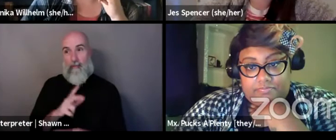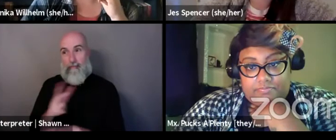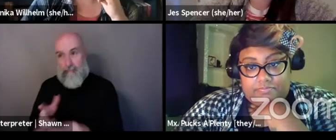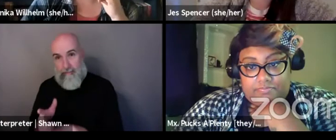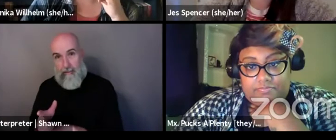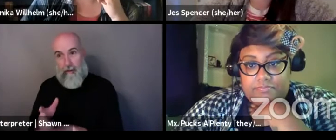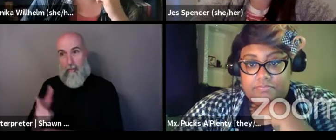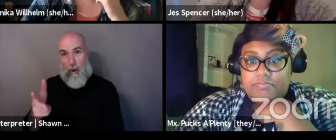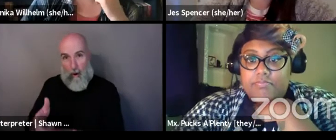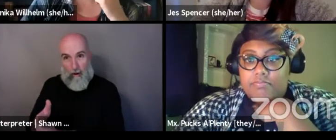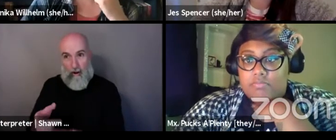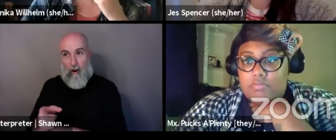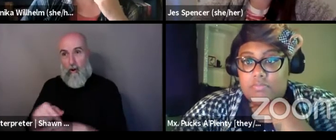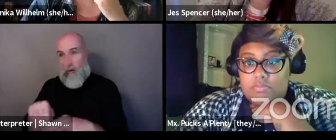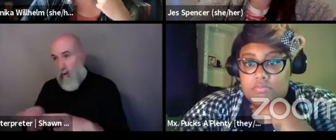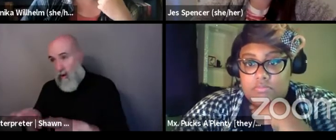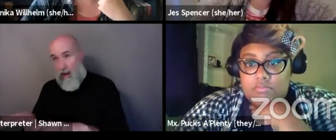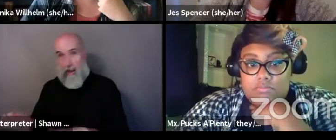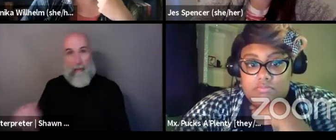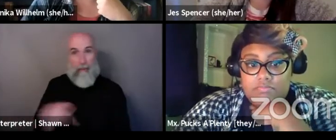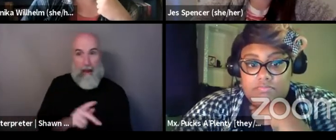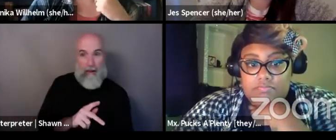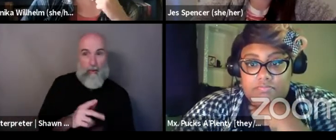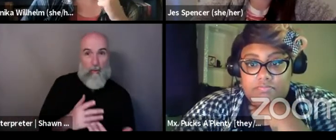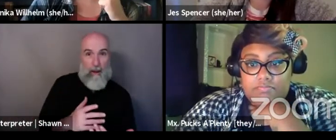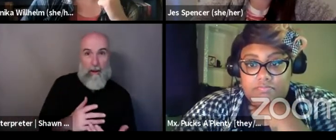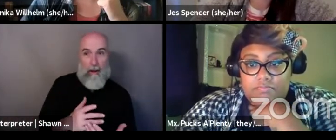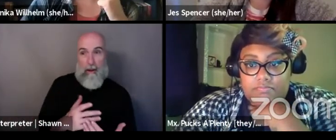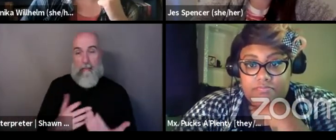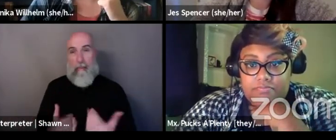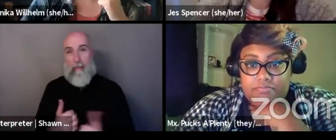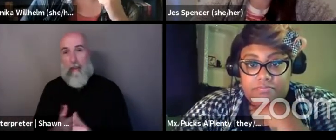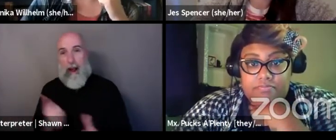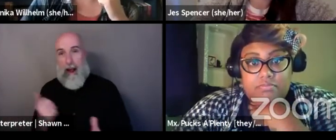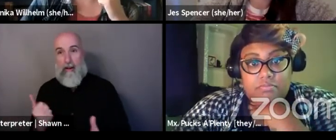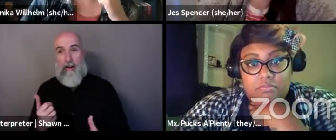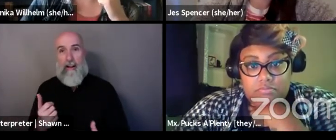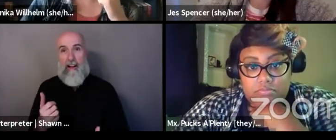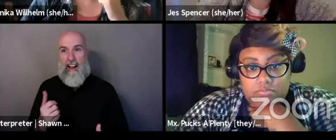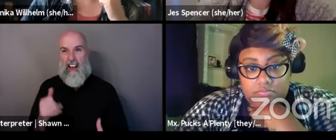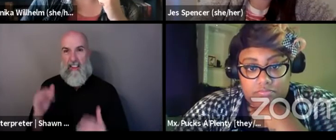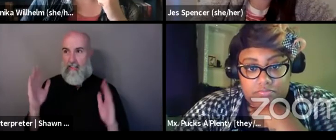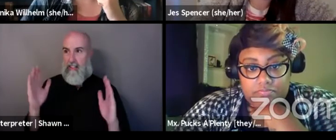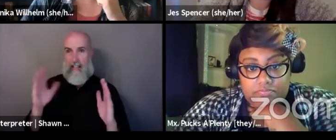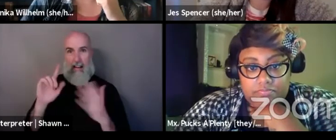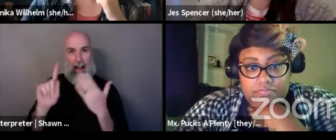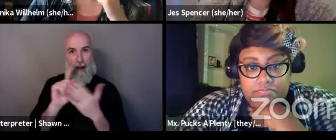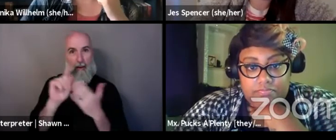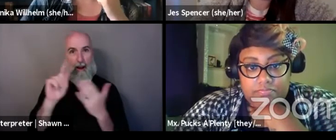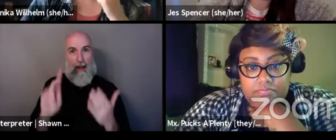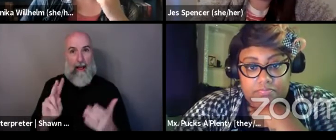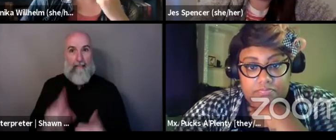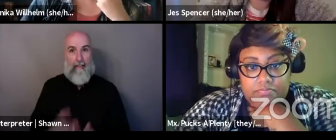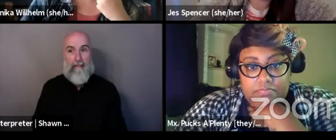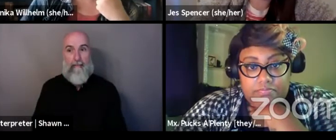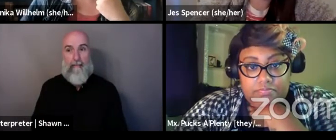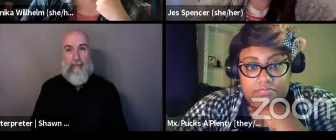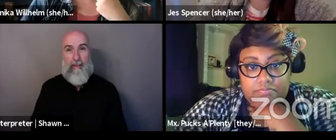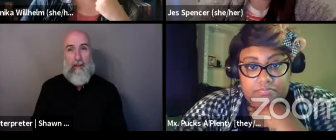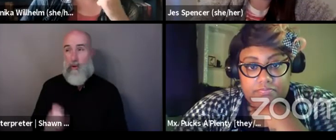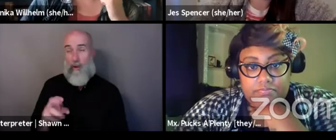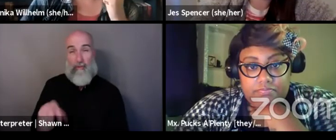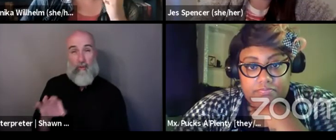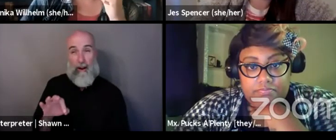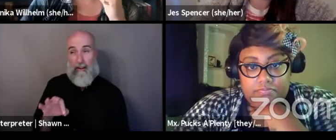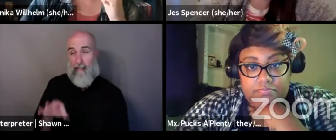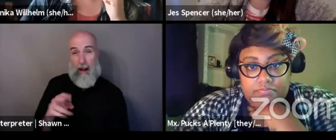to the thing, come back, wait, because maybe they're behind, maybe they're whatever. And that is like, what, like an hour and a half? if you've ever tried to get a babysitter